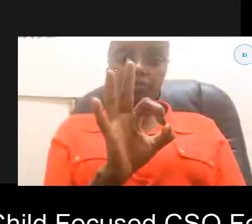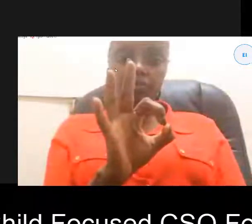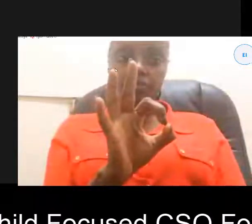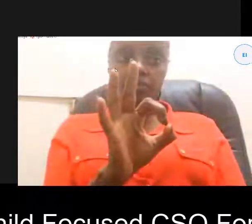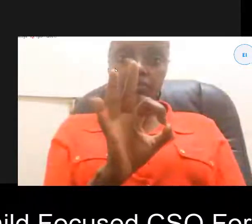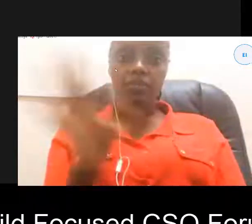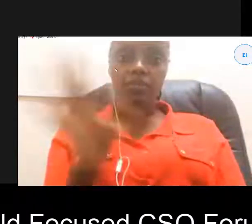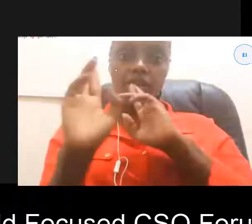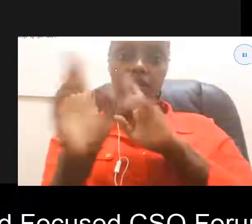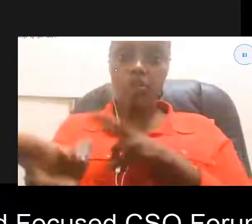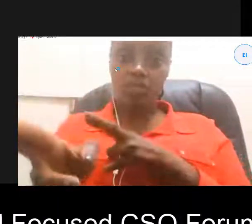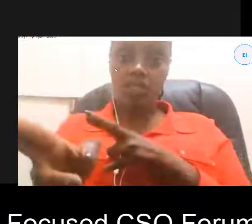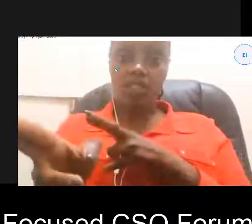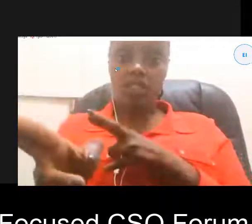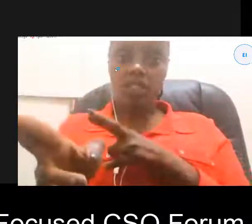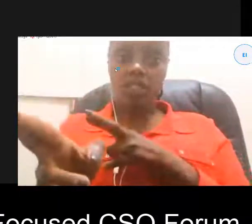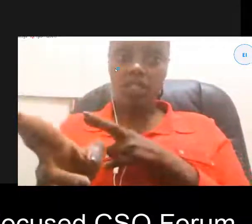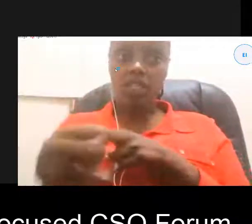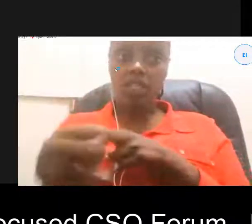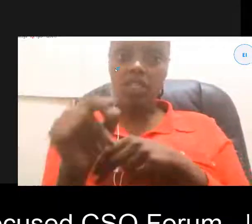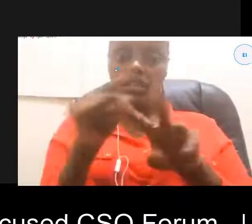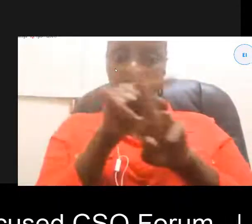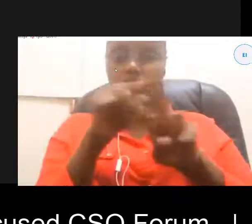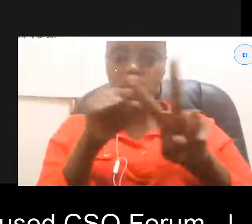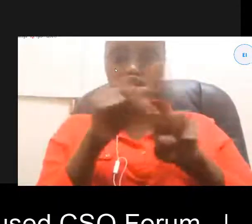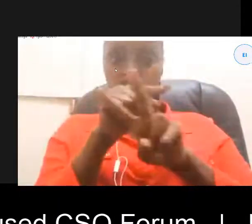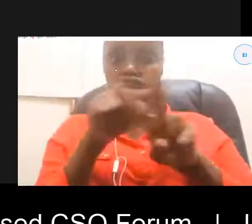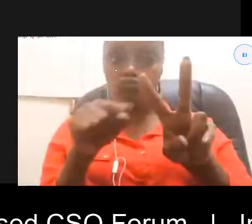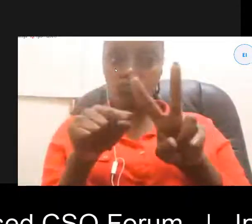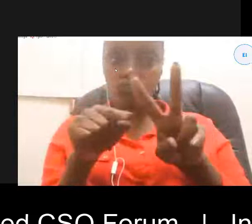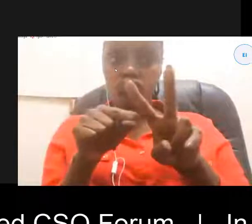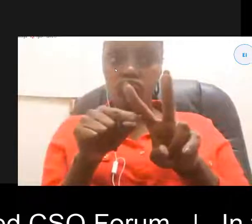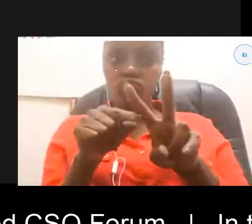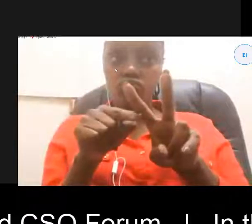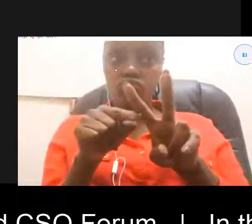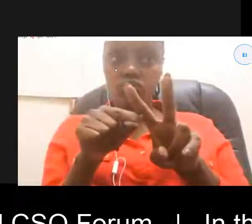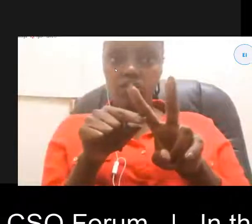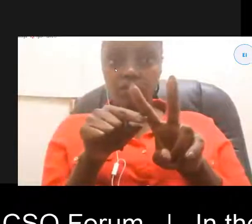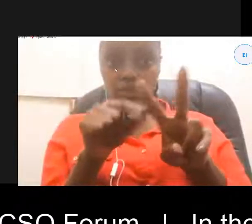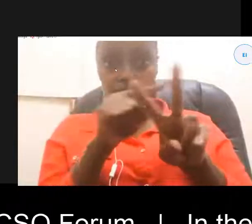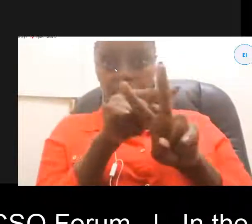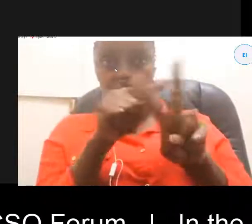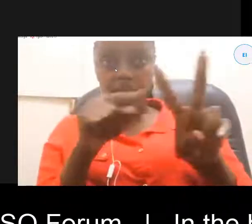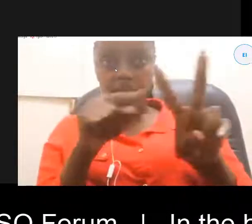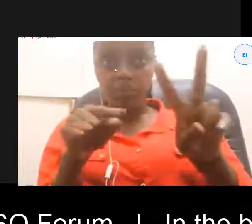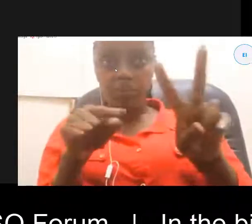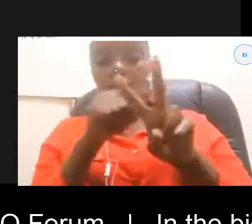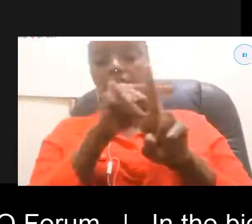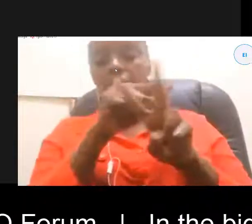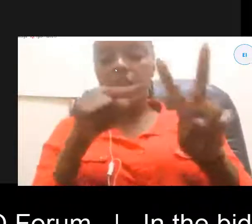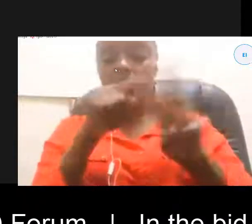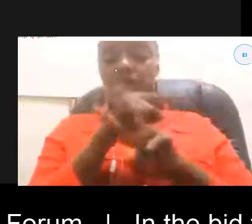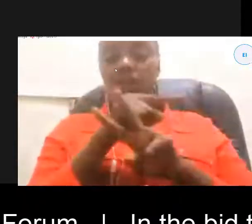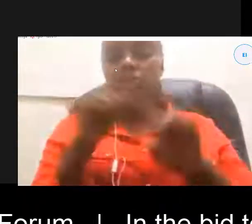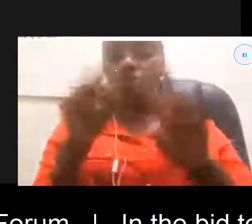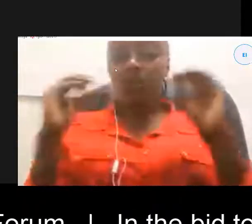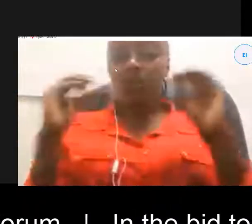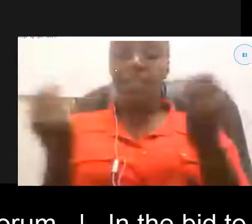reporting on these two treaty bodies. But since